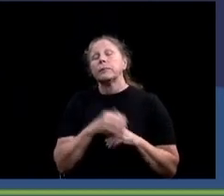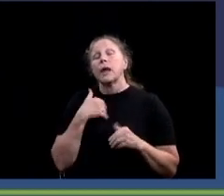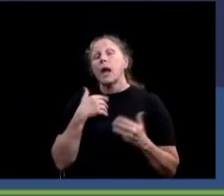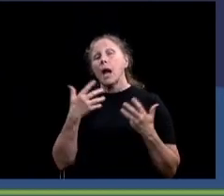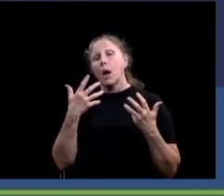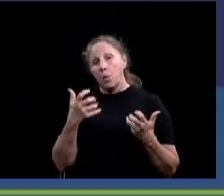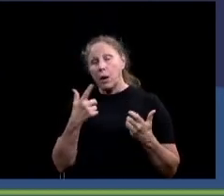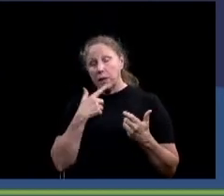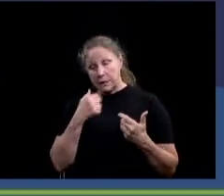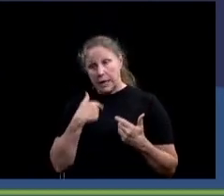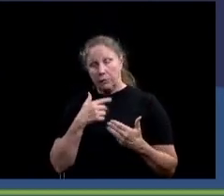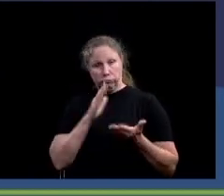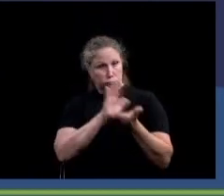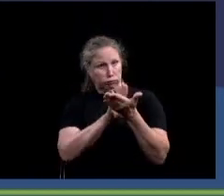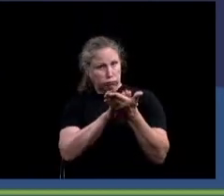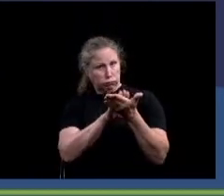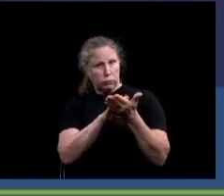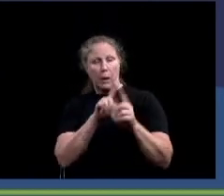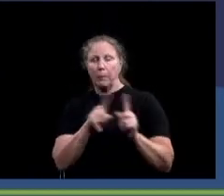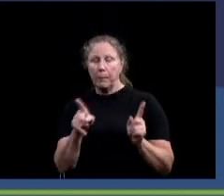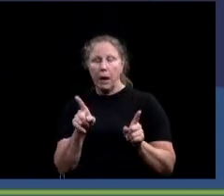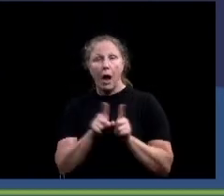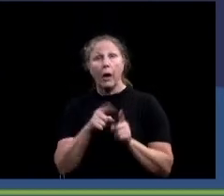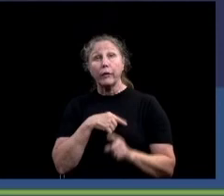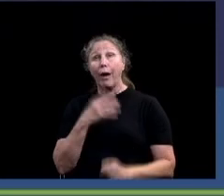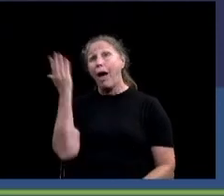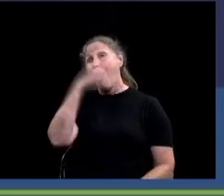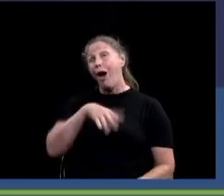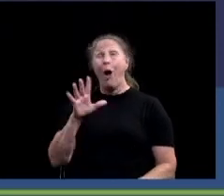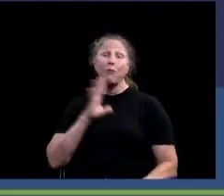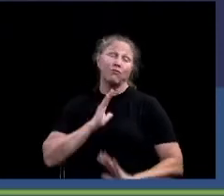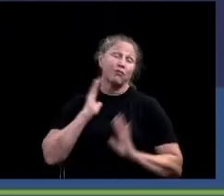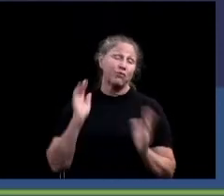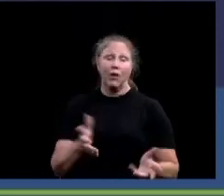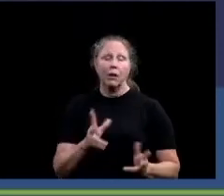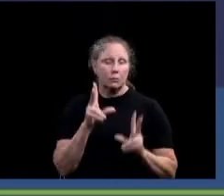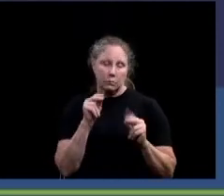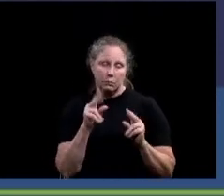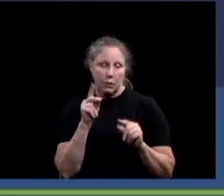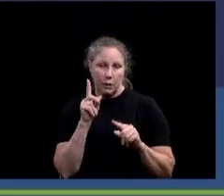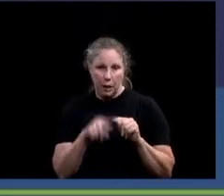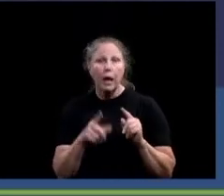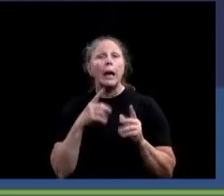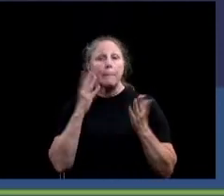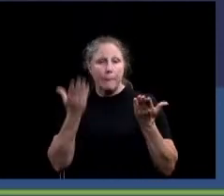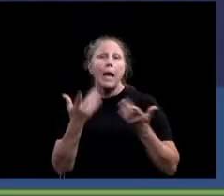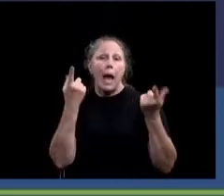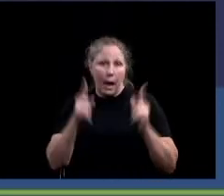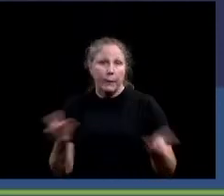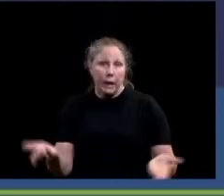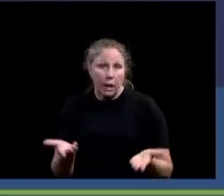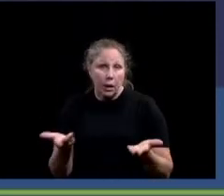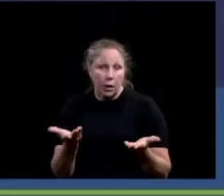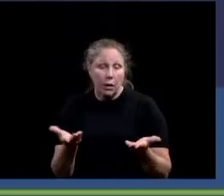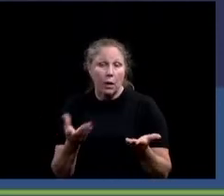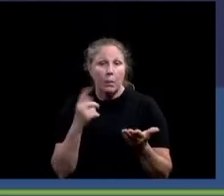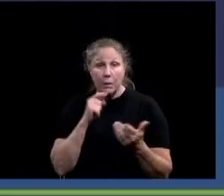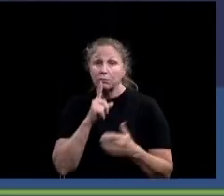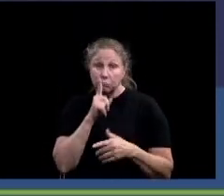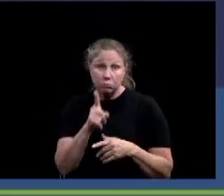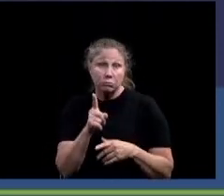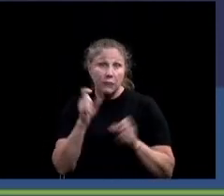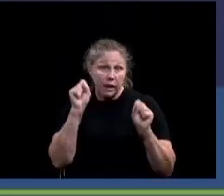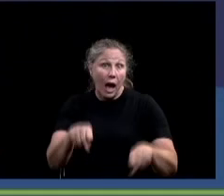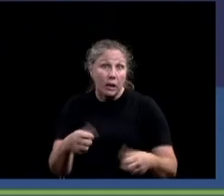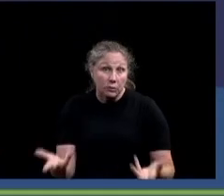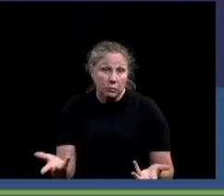ourselves that nothing like that could ever happen in Waco, Texas, because the reality is it could. But we've got great